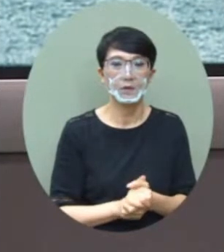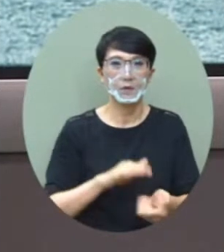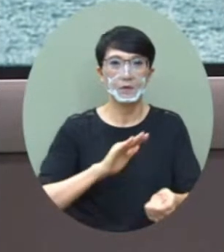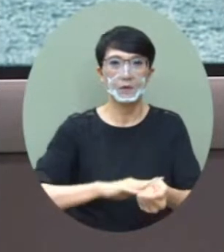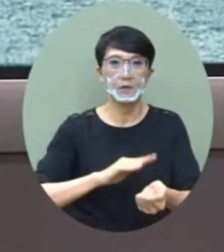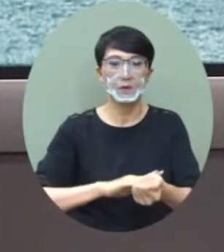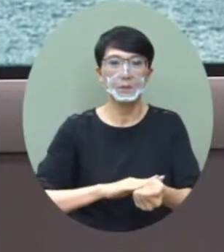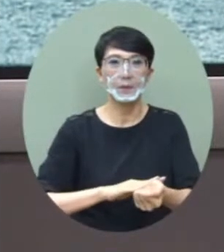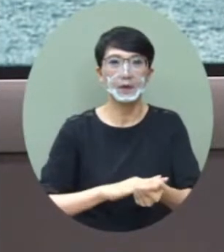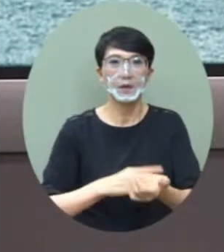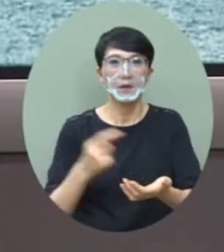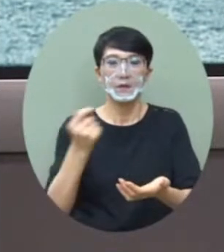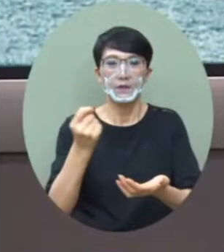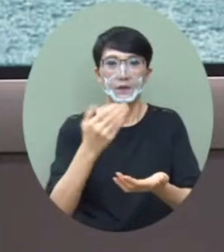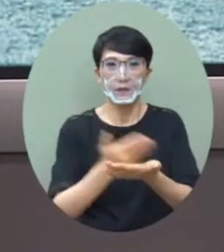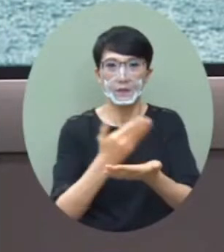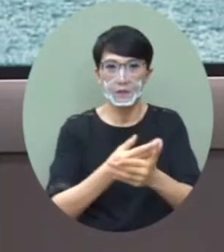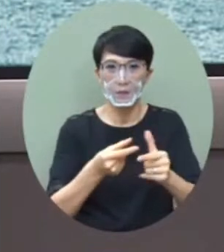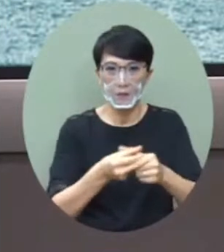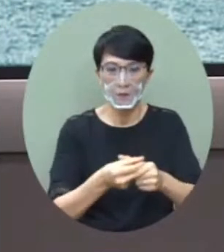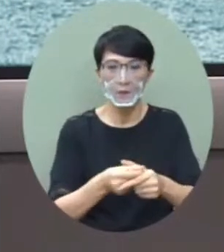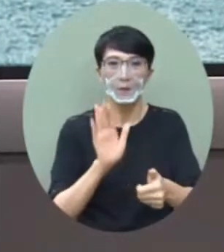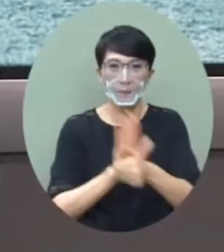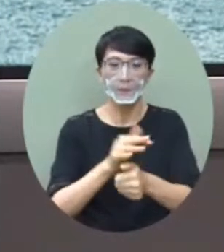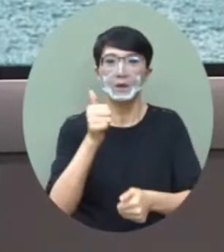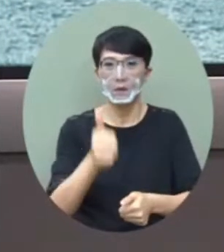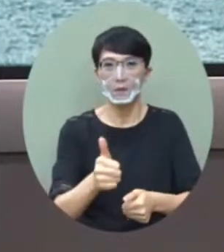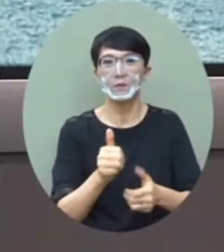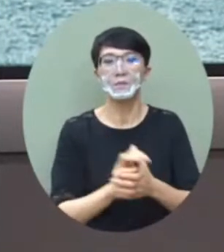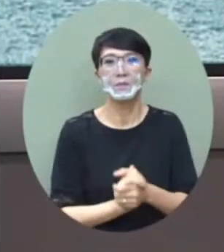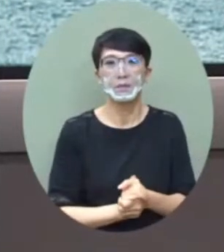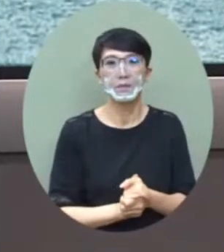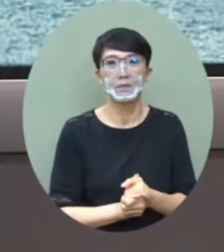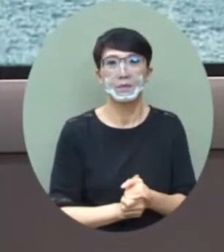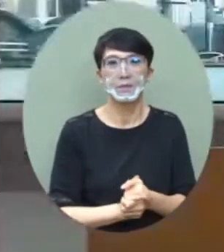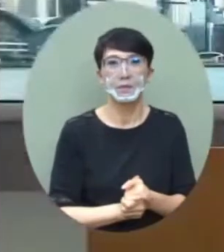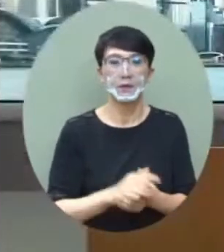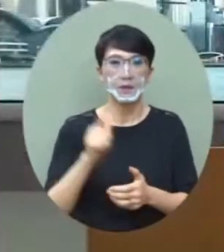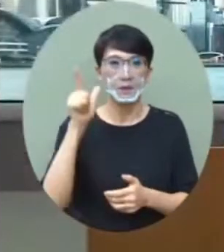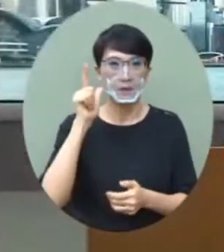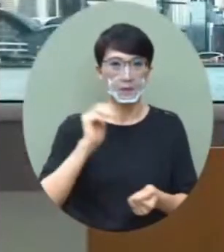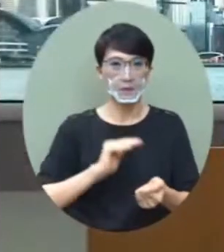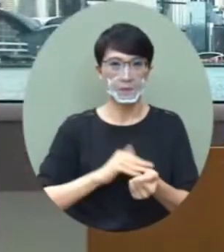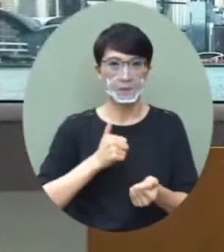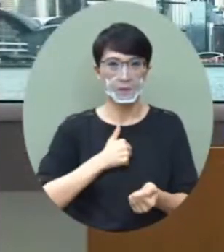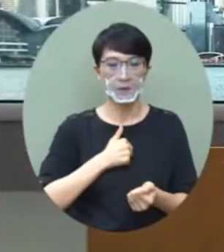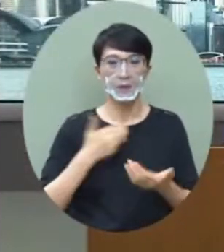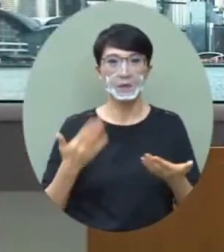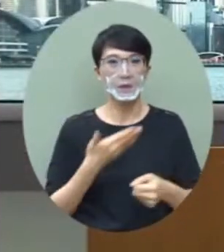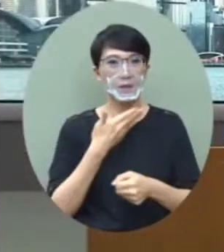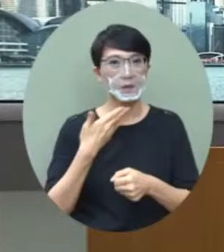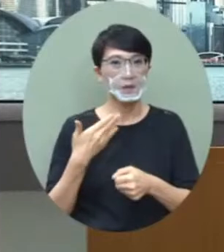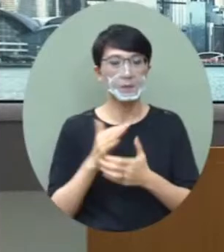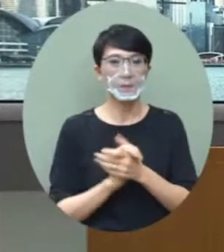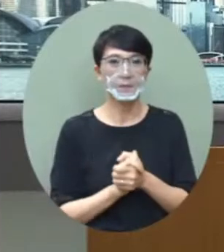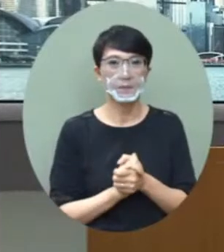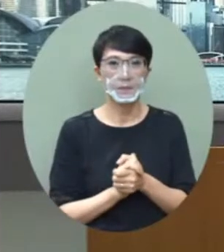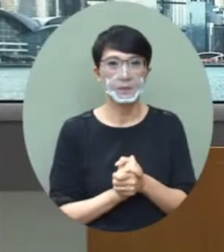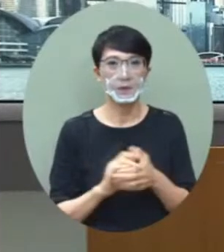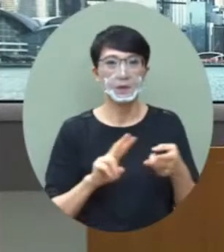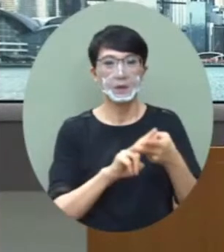measures or isolate the positive case very quickly. So RAT is a great help nowadays. Dr.